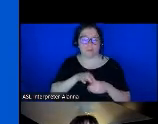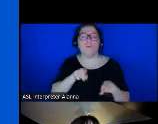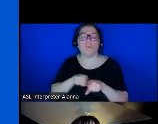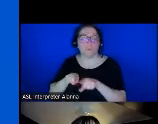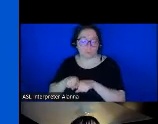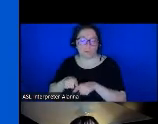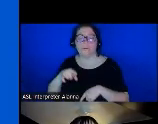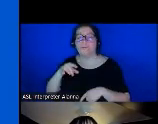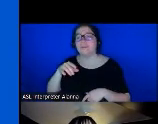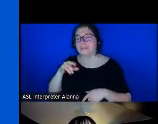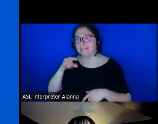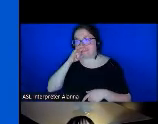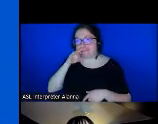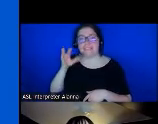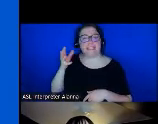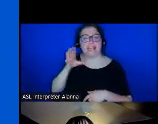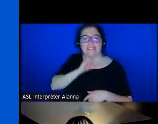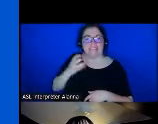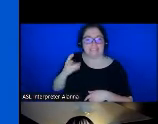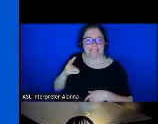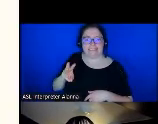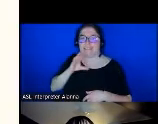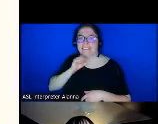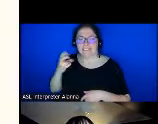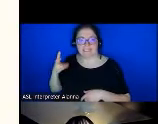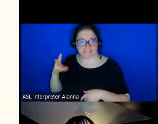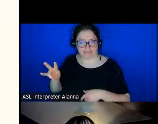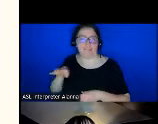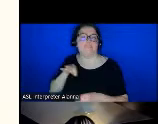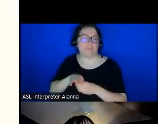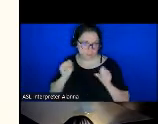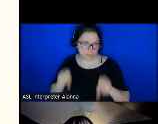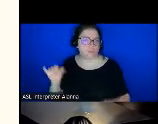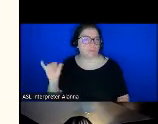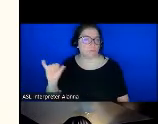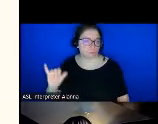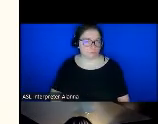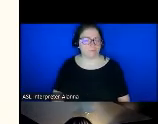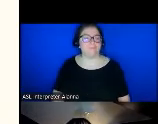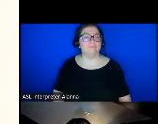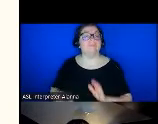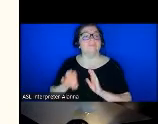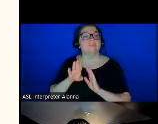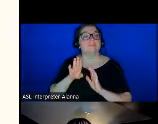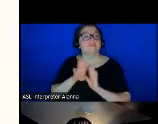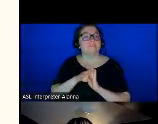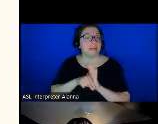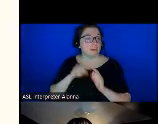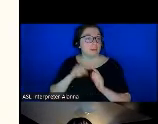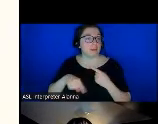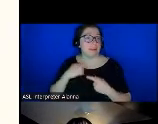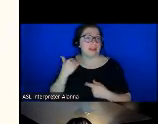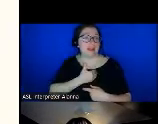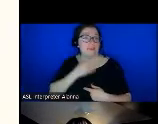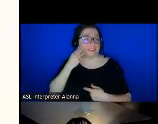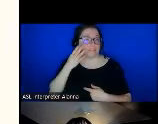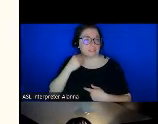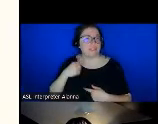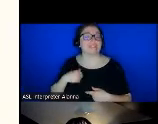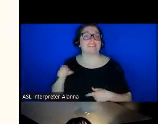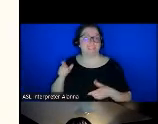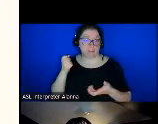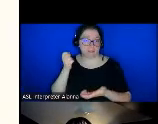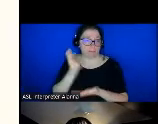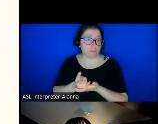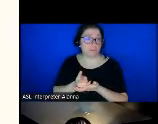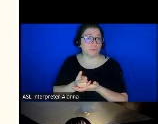vote in the city of Hyattsville um so some background regarding non-citizen voting in the city of Hyattsville this was authorized by our city